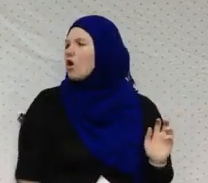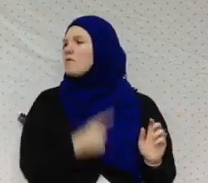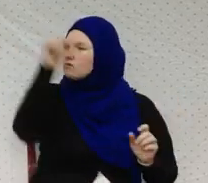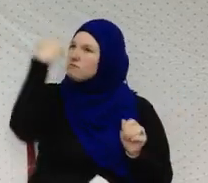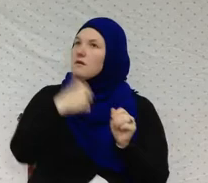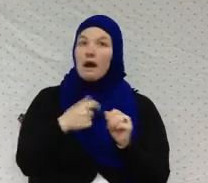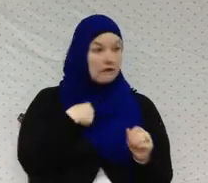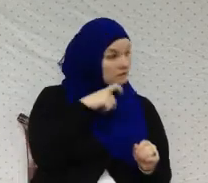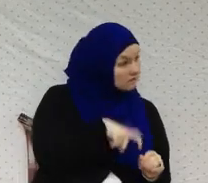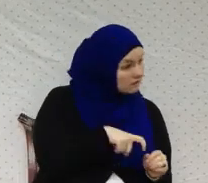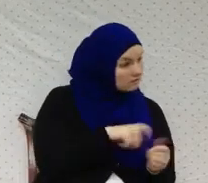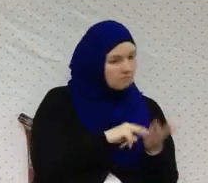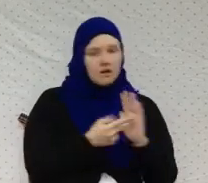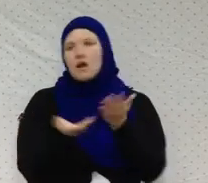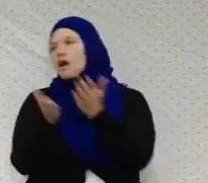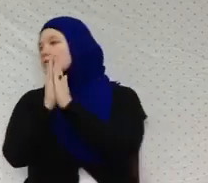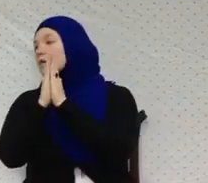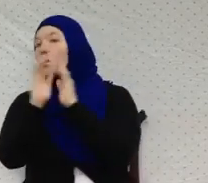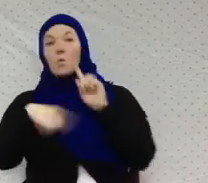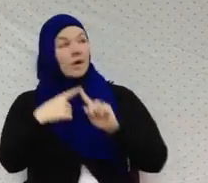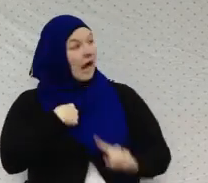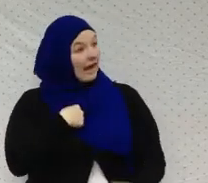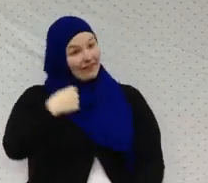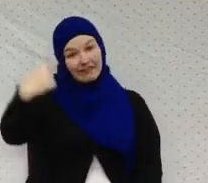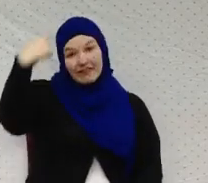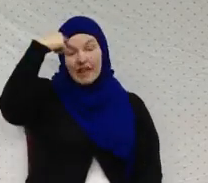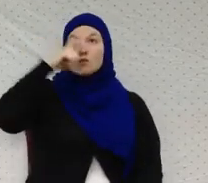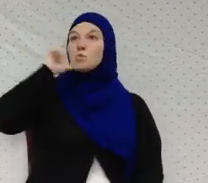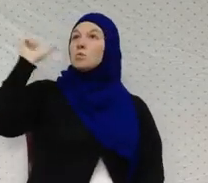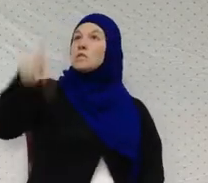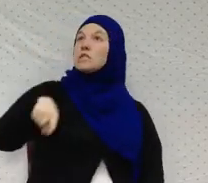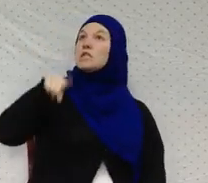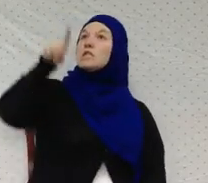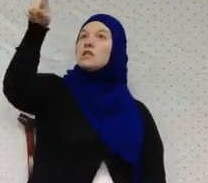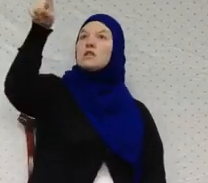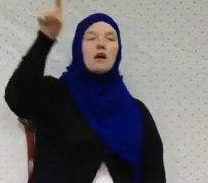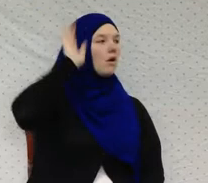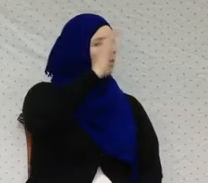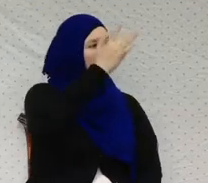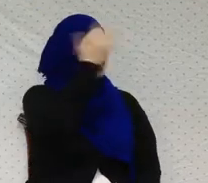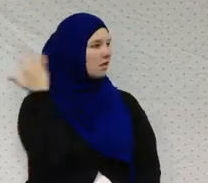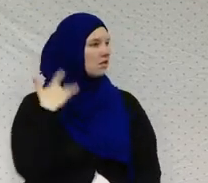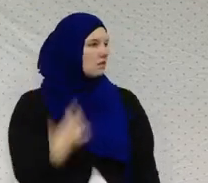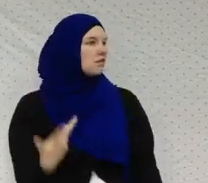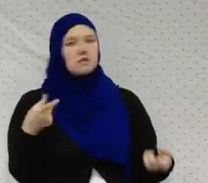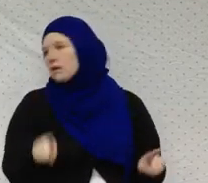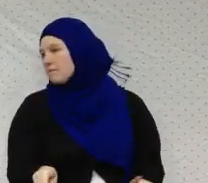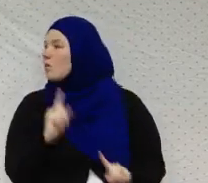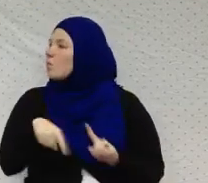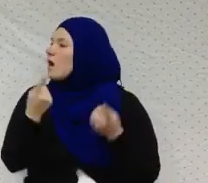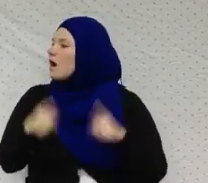His bounties when I need it. And when I think I do not need Him, I forget